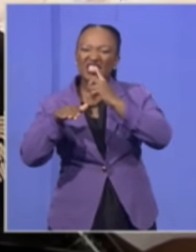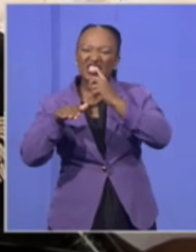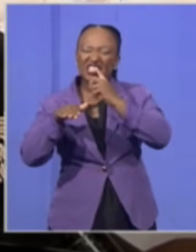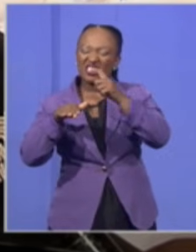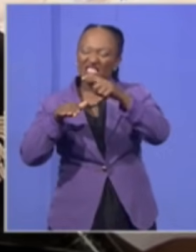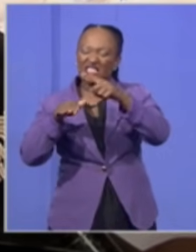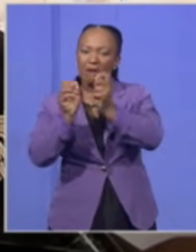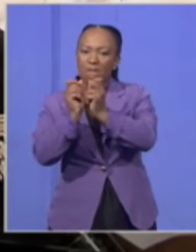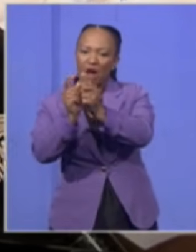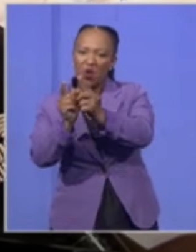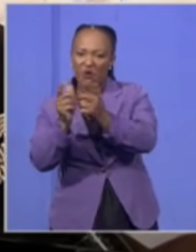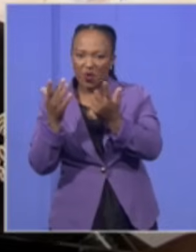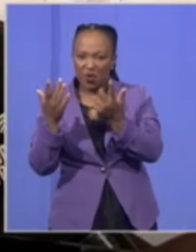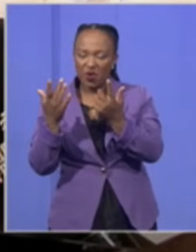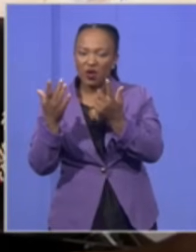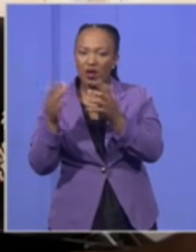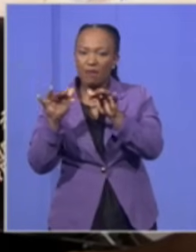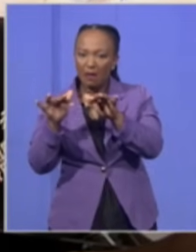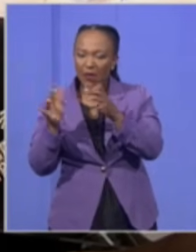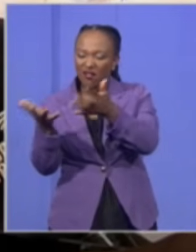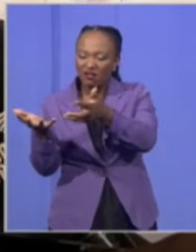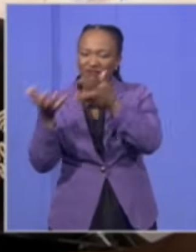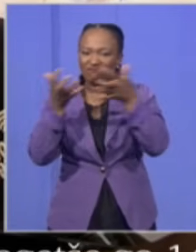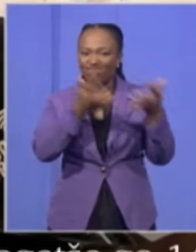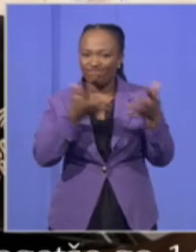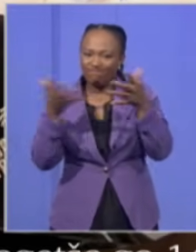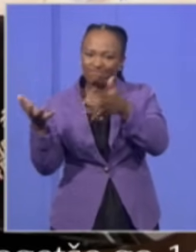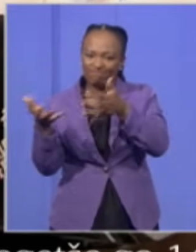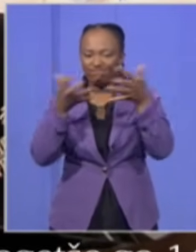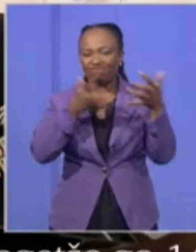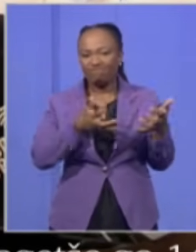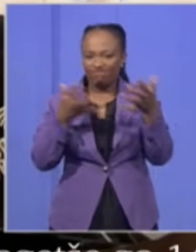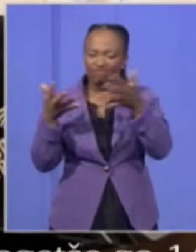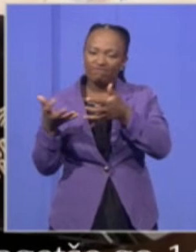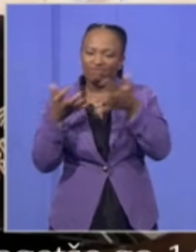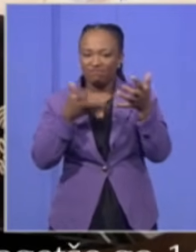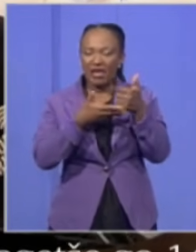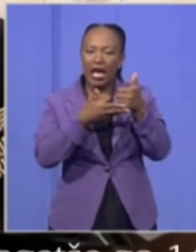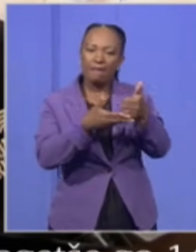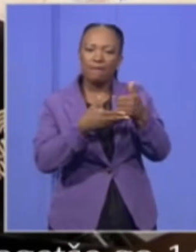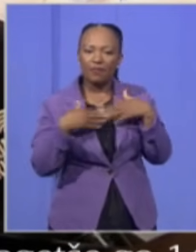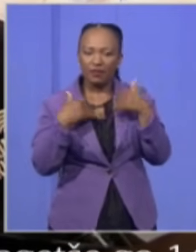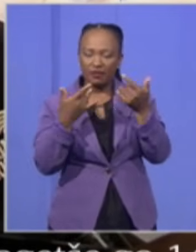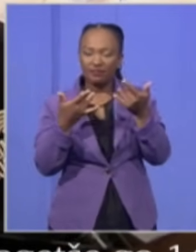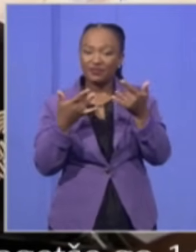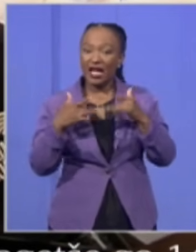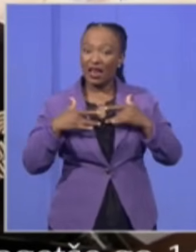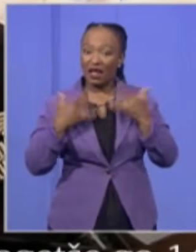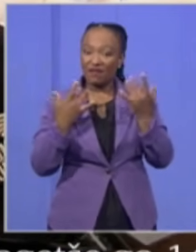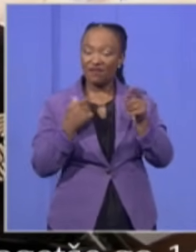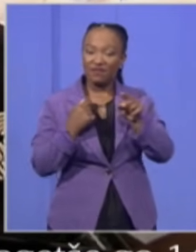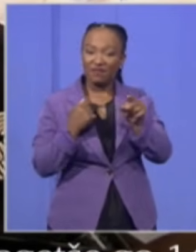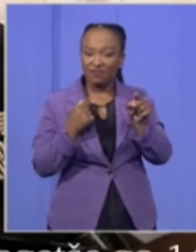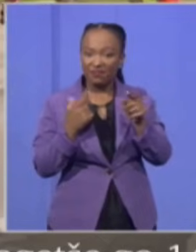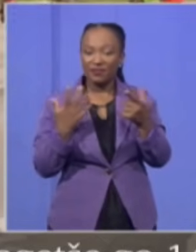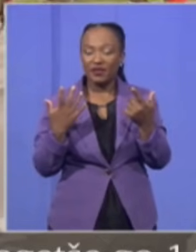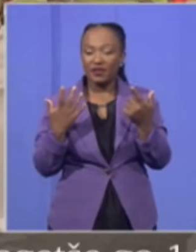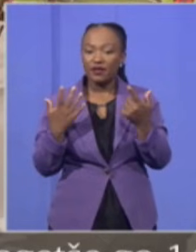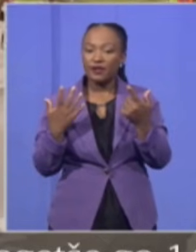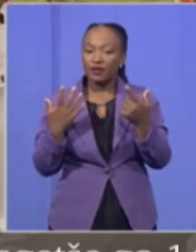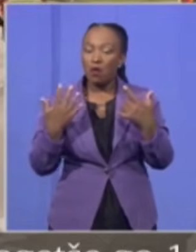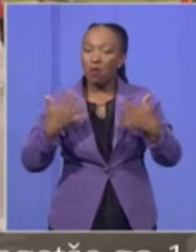glass to rescue people, and I would love to, if it happened, to meet them and thank them. They